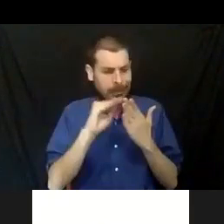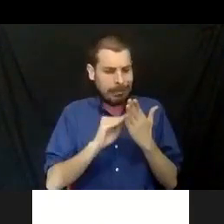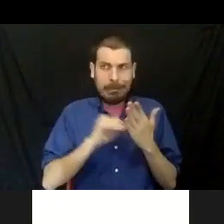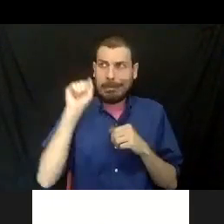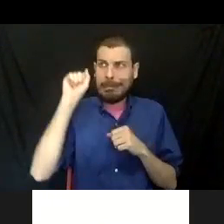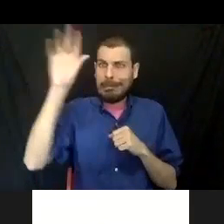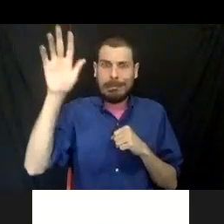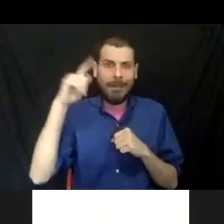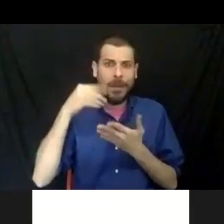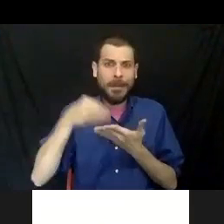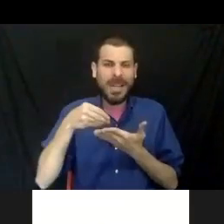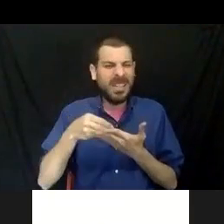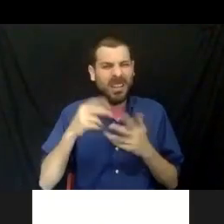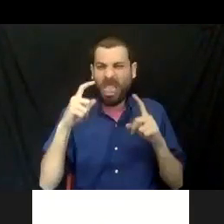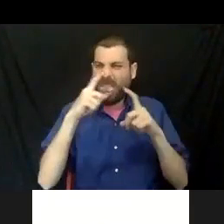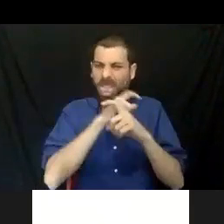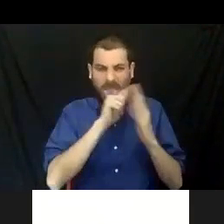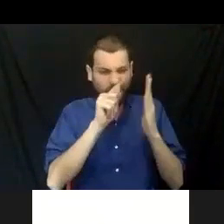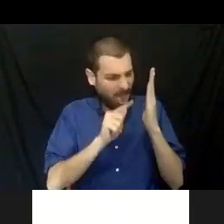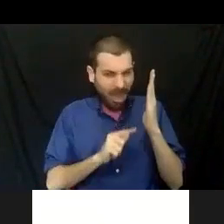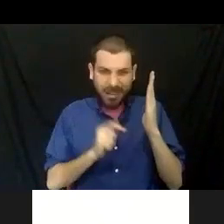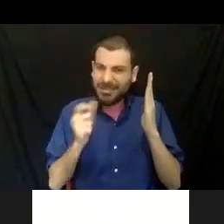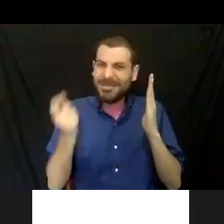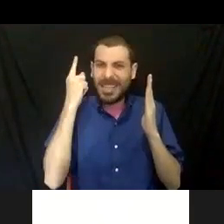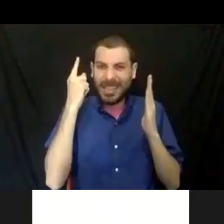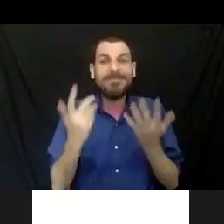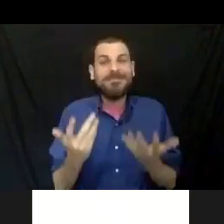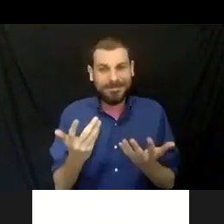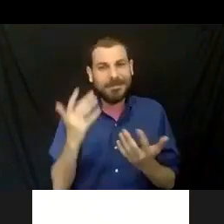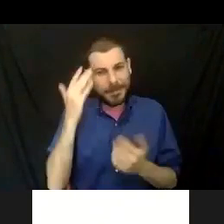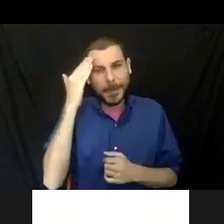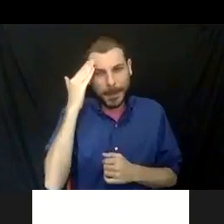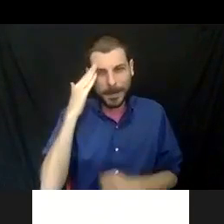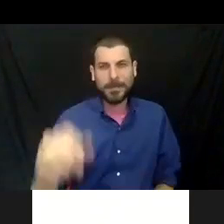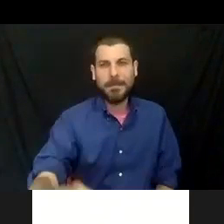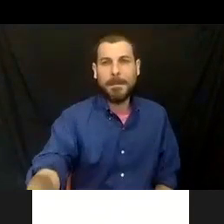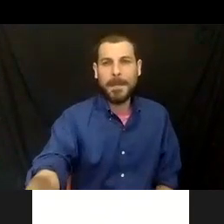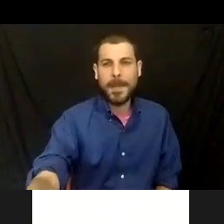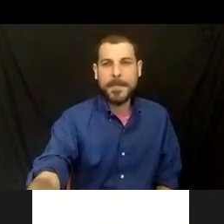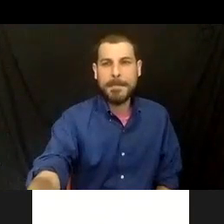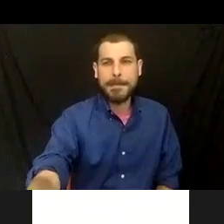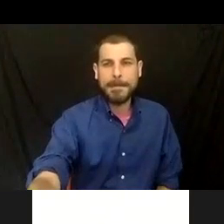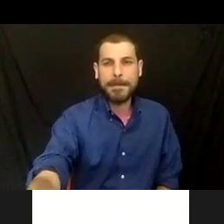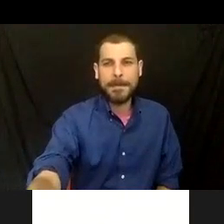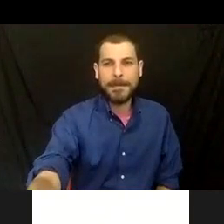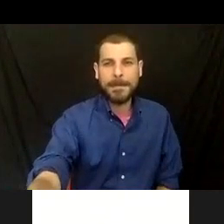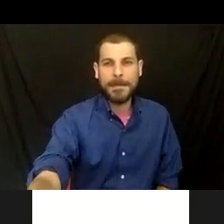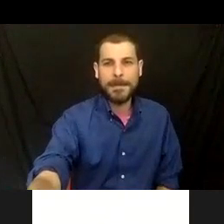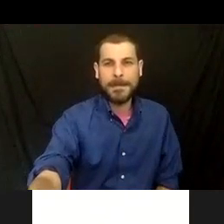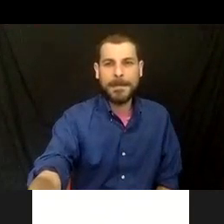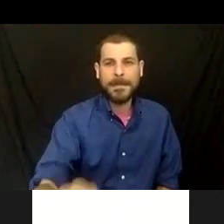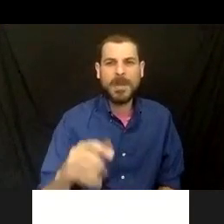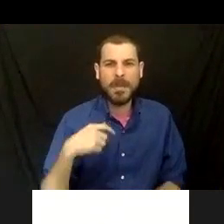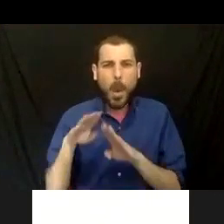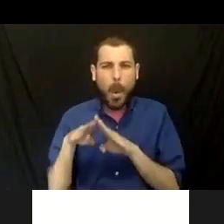out these forms online. So I'm just going to open my notes here.